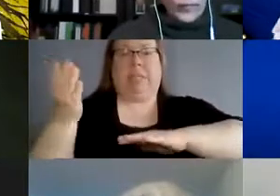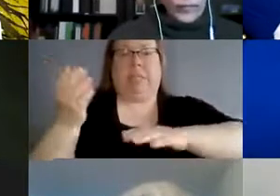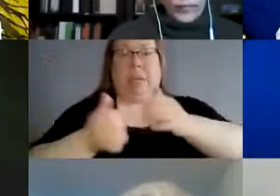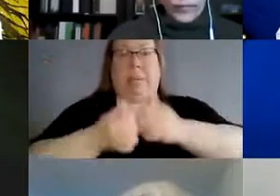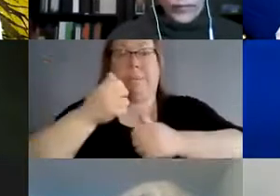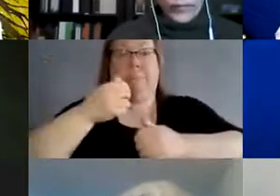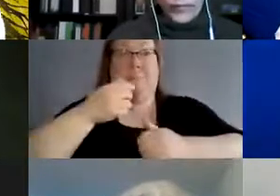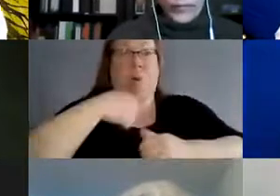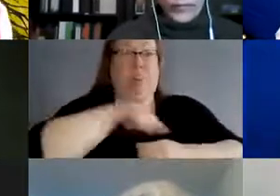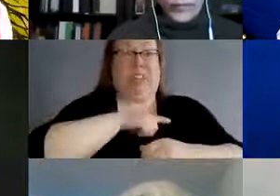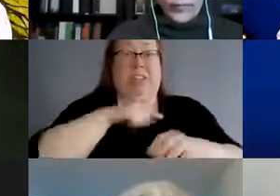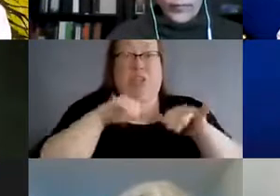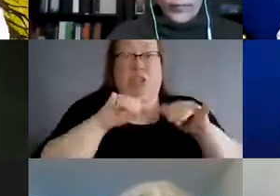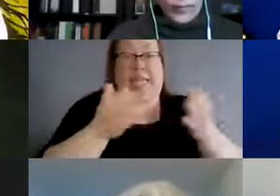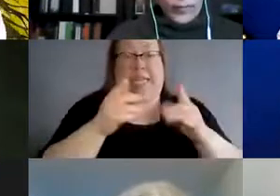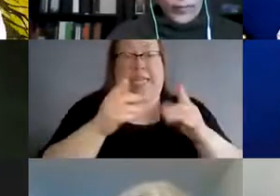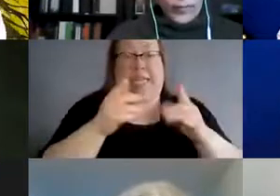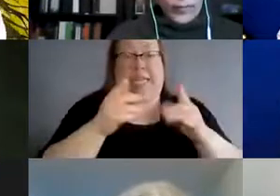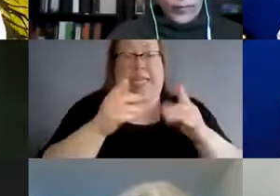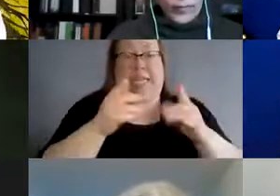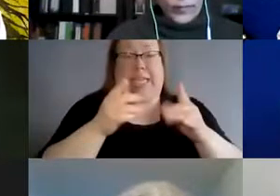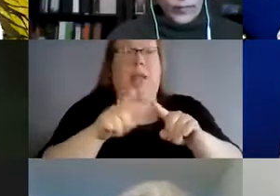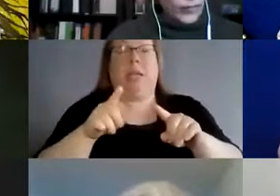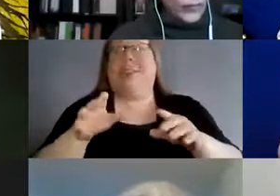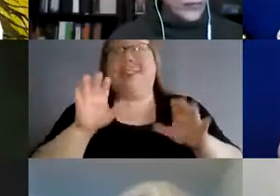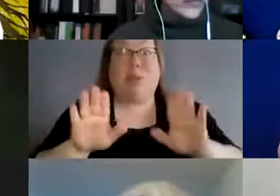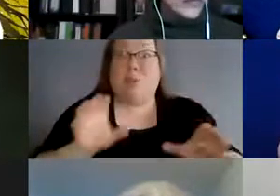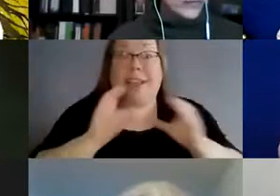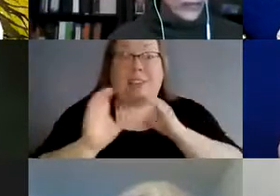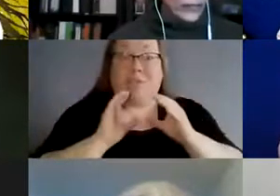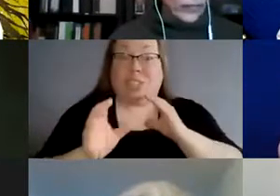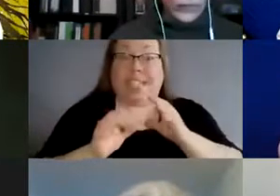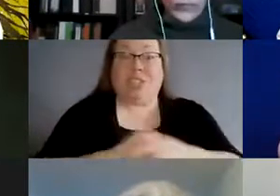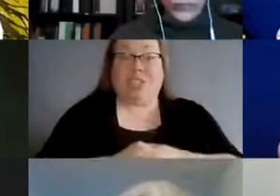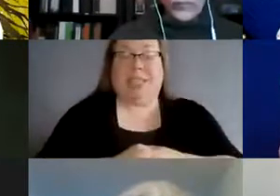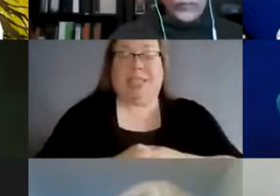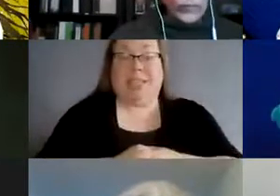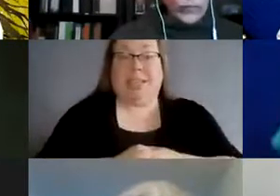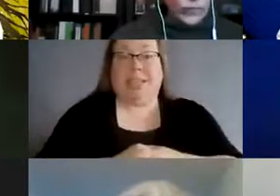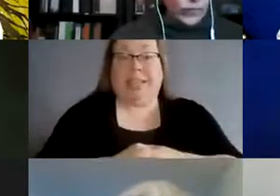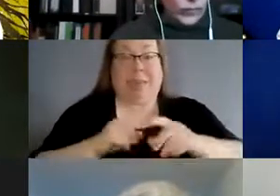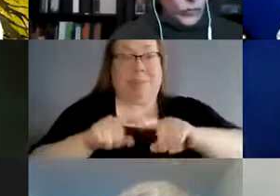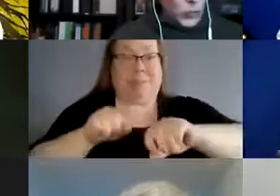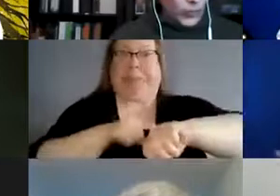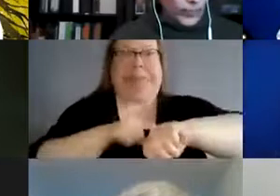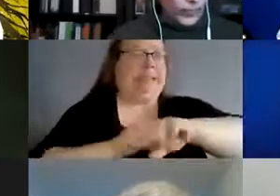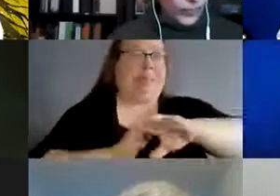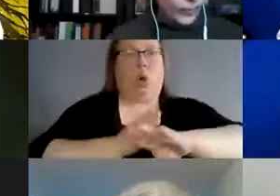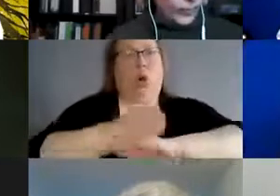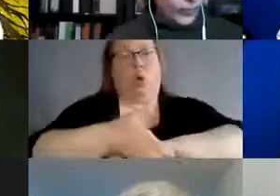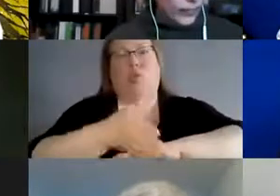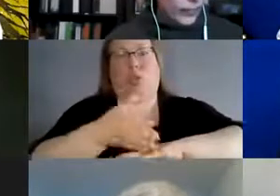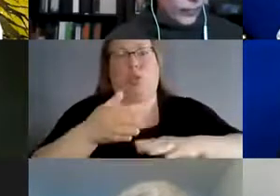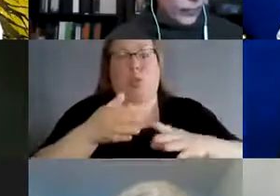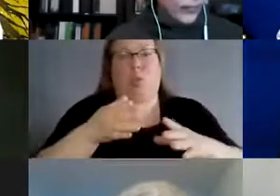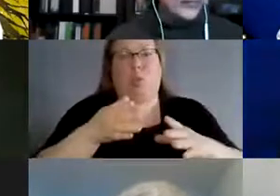here. This has been a great conversation, but we are way over, and we didn't anticipate as many of you